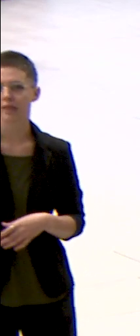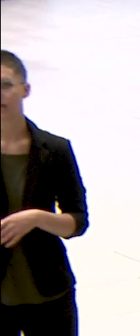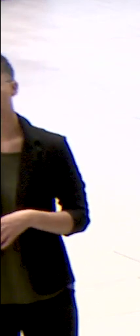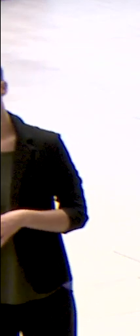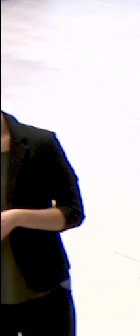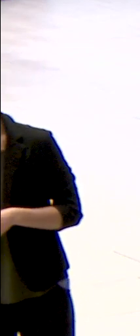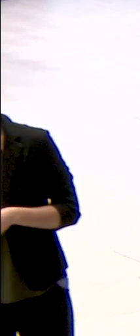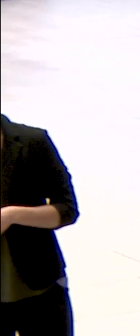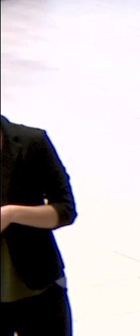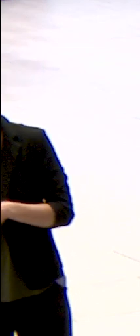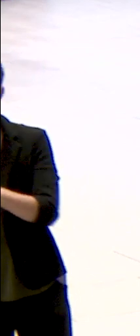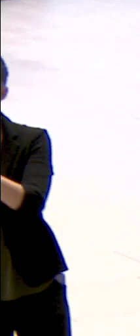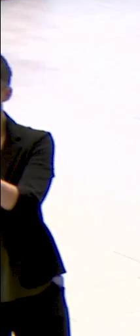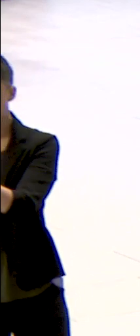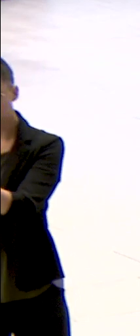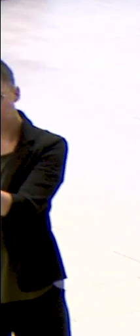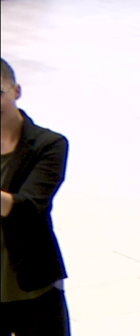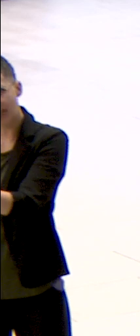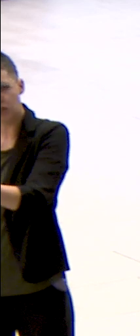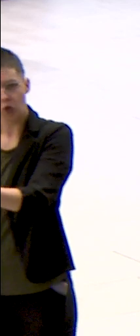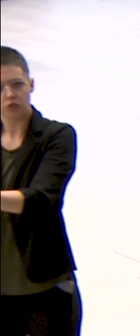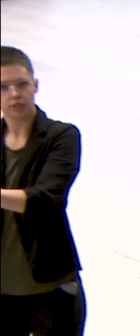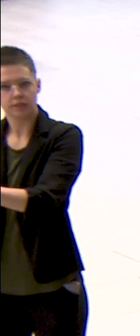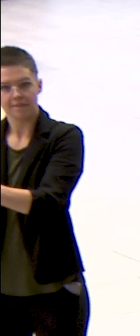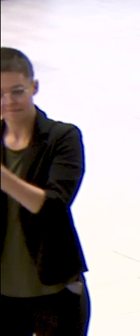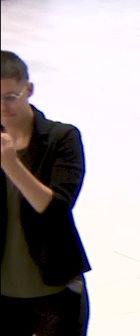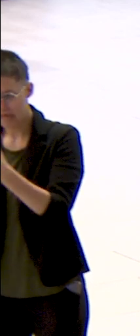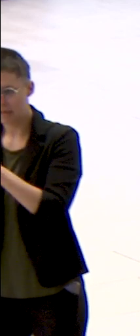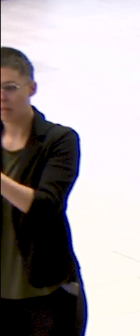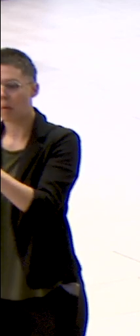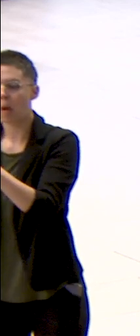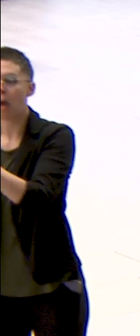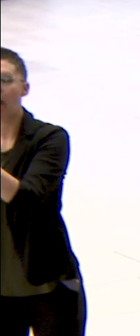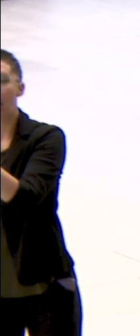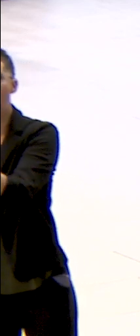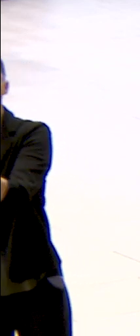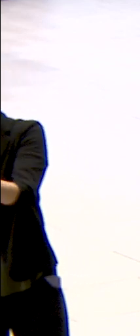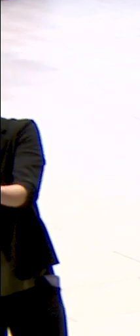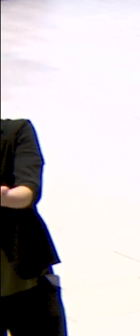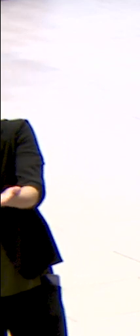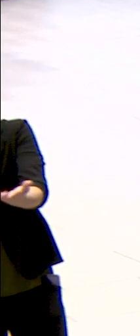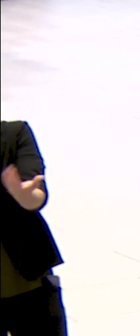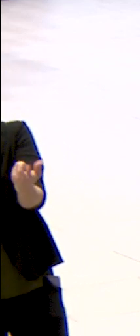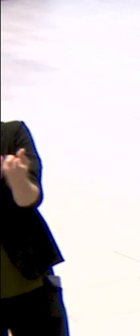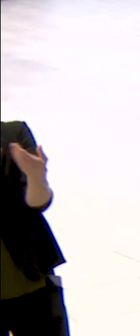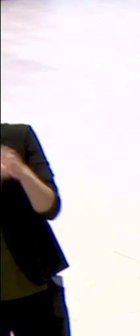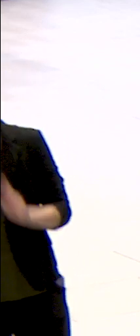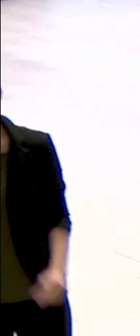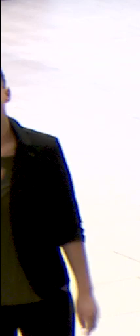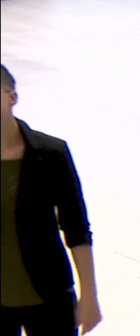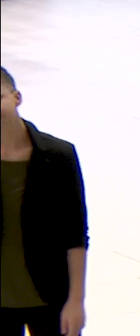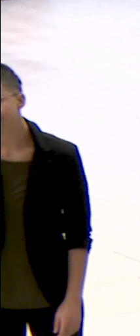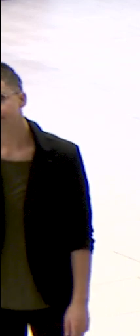a culture to itself. And there are a lot of people that are coming into that space that are saying, yeah, we're all about the community, but they're really not. And